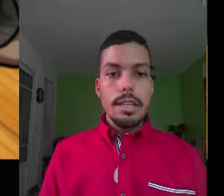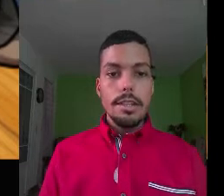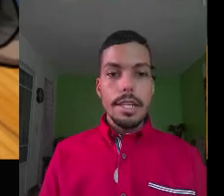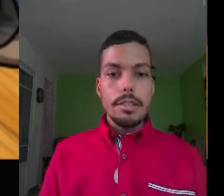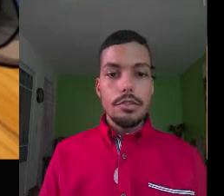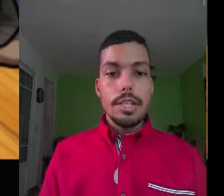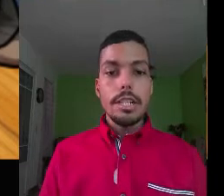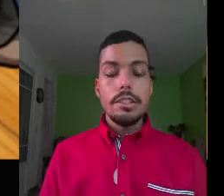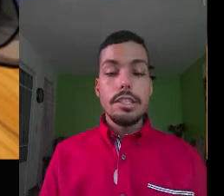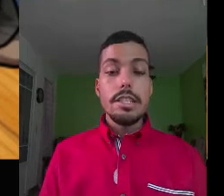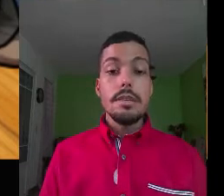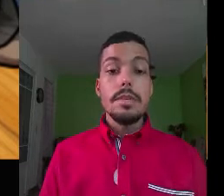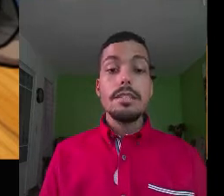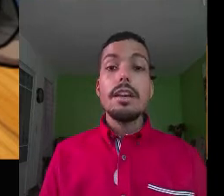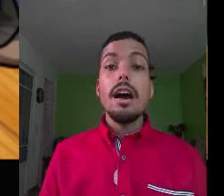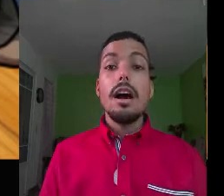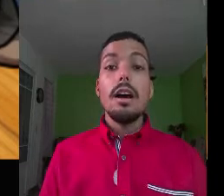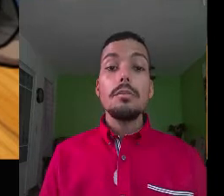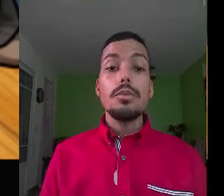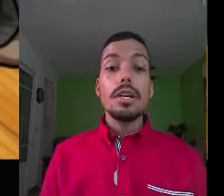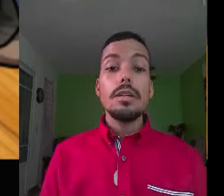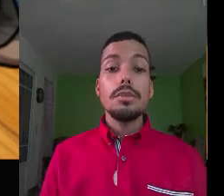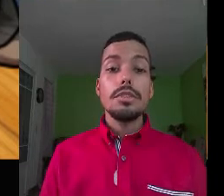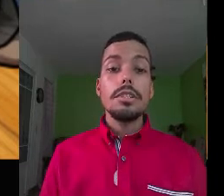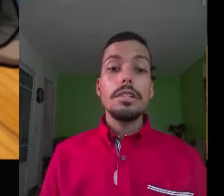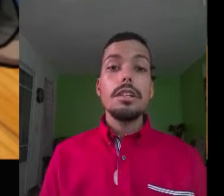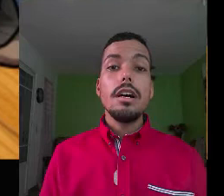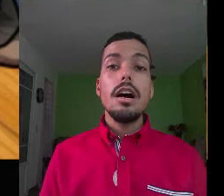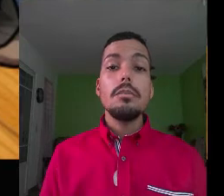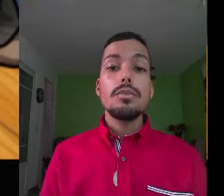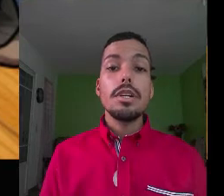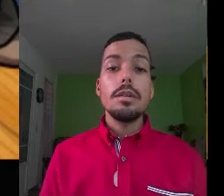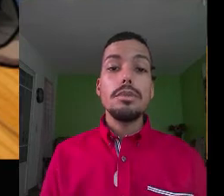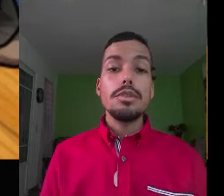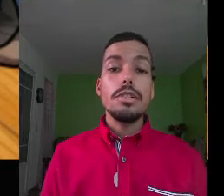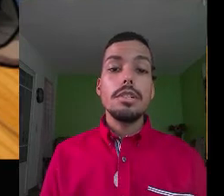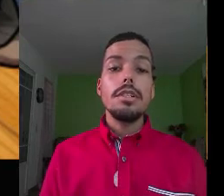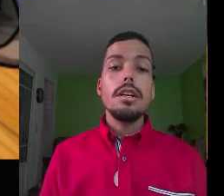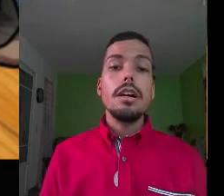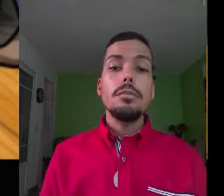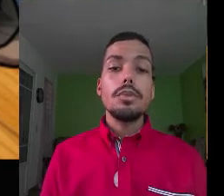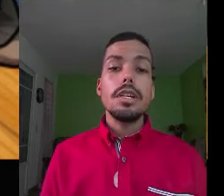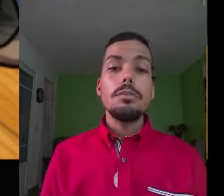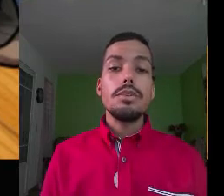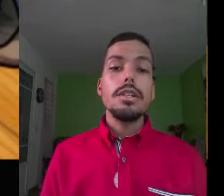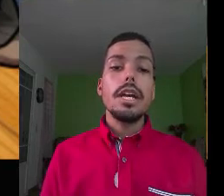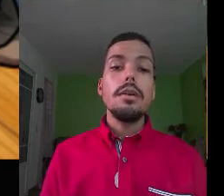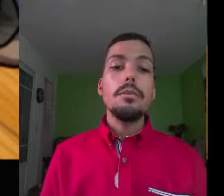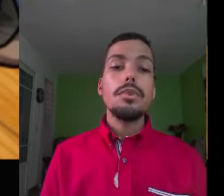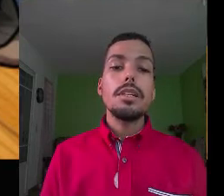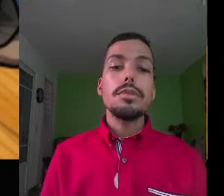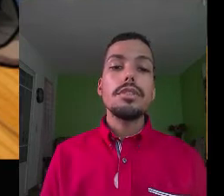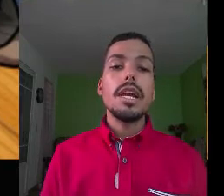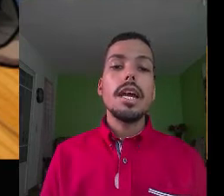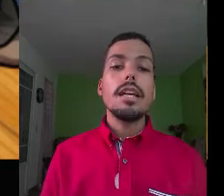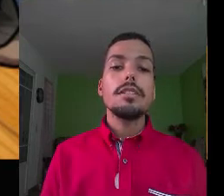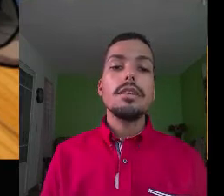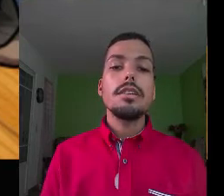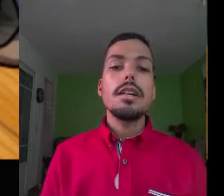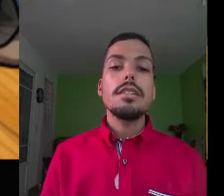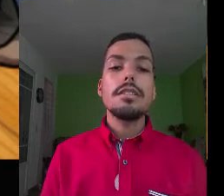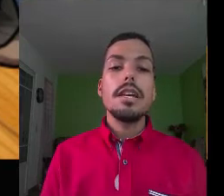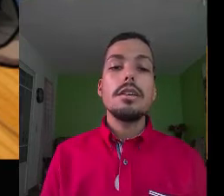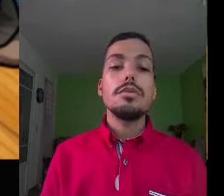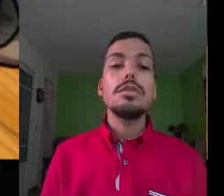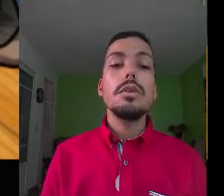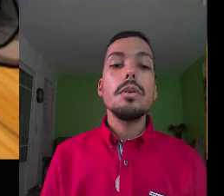good. Okay, the next friend here, its name is Umbrella Bird. Umbrella Bird, Umbrella Bird. And Umbrella Bird has a